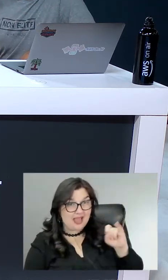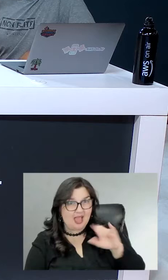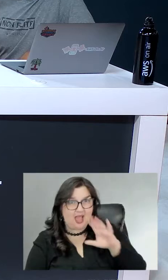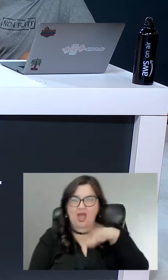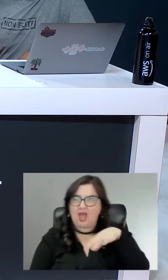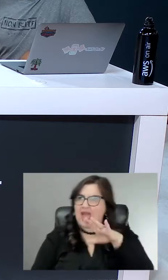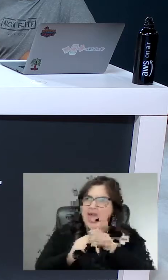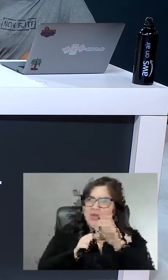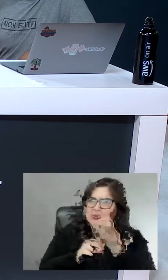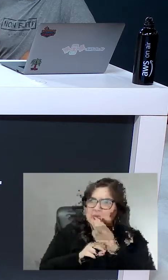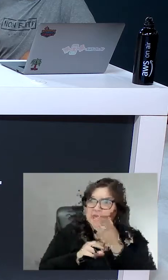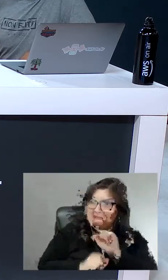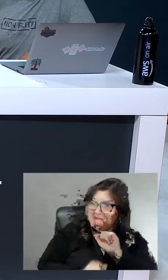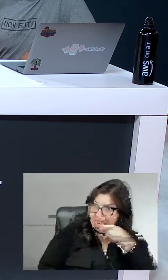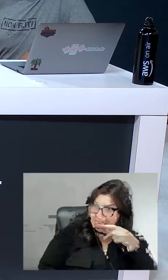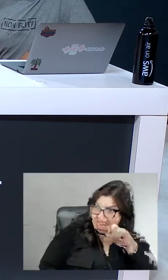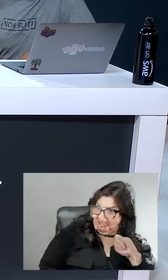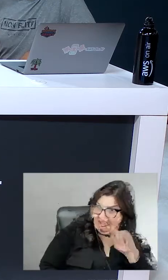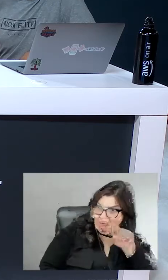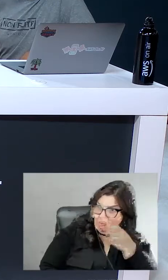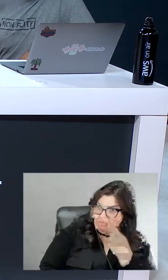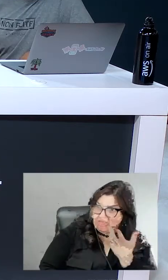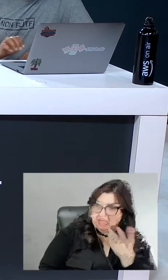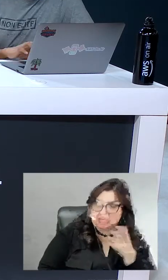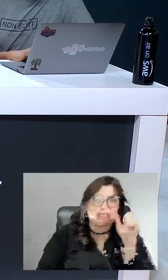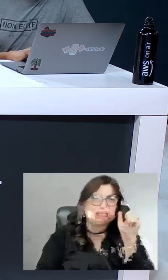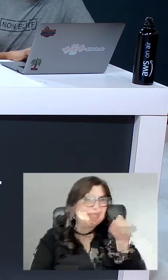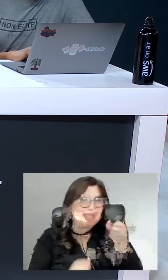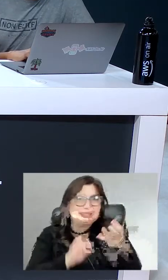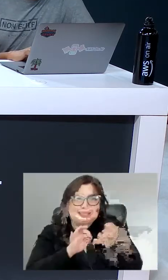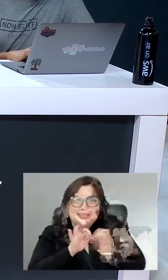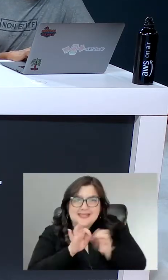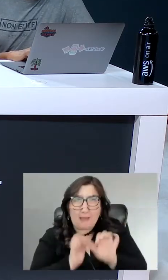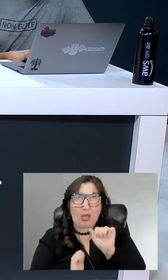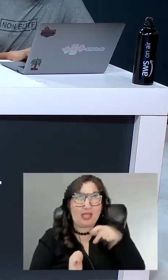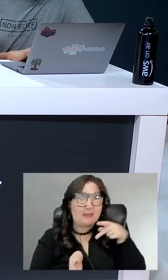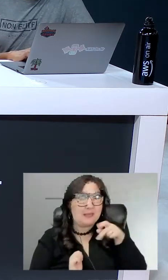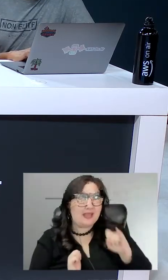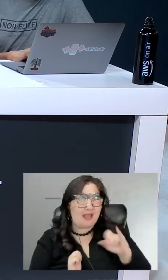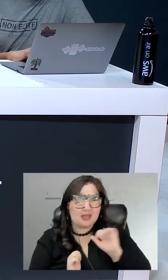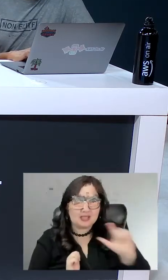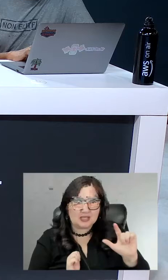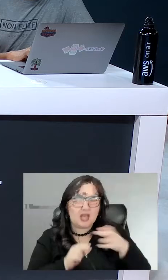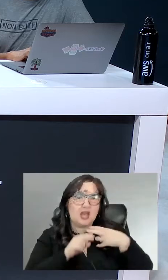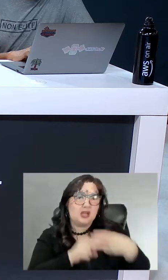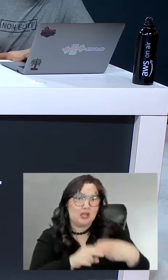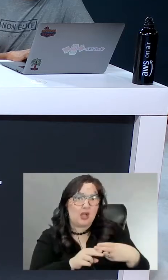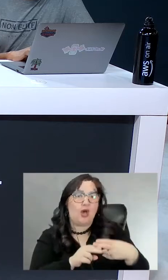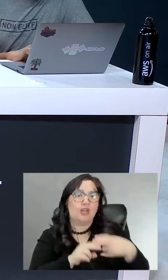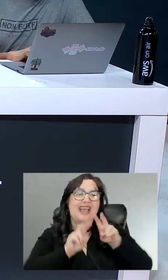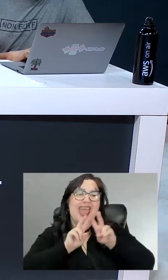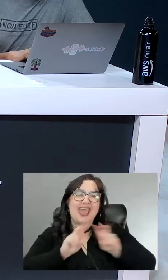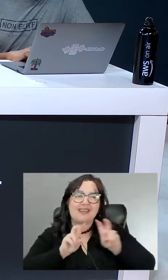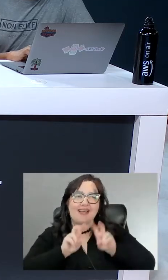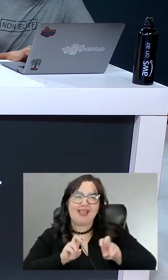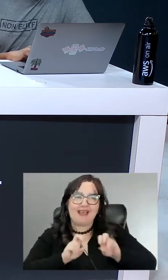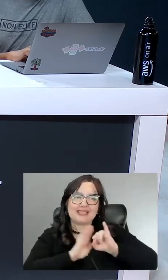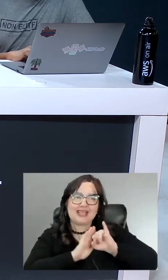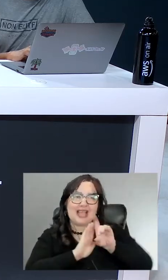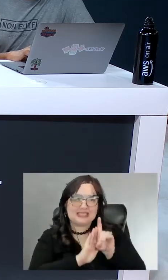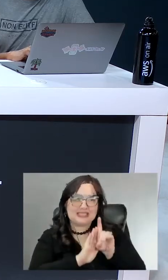API call? Yes, it is a simple API call. The API is called Analyze ID, and you just pass in